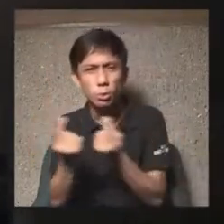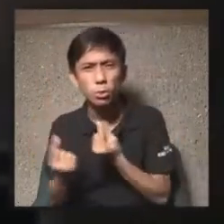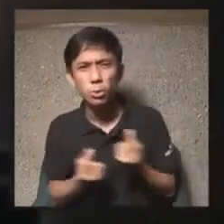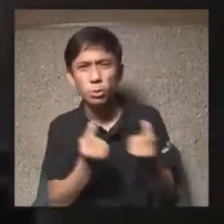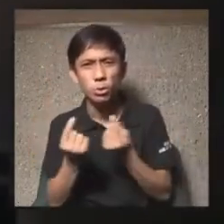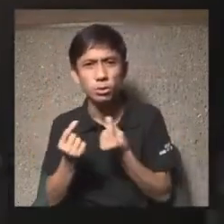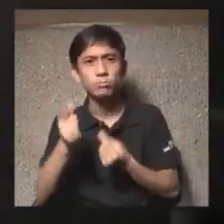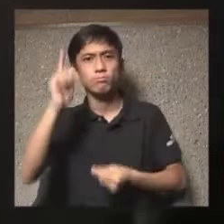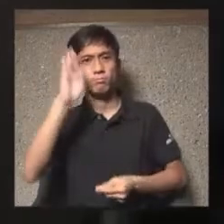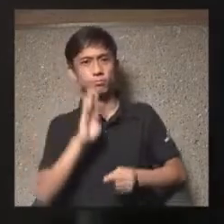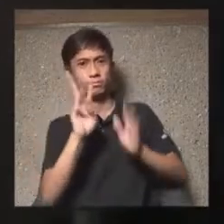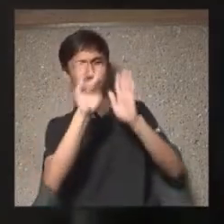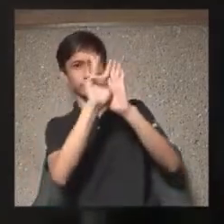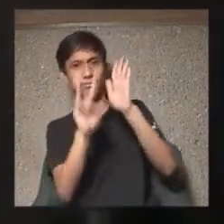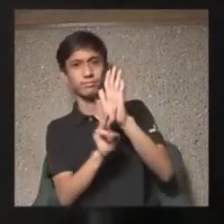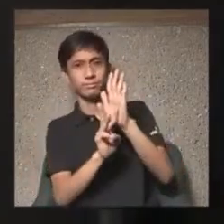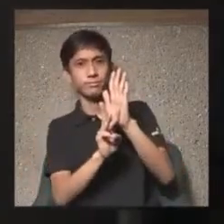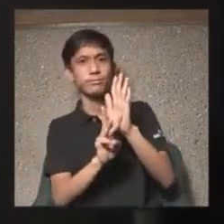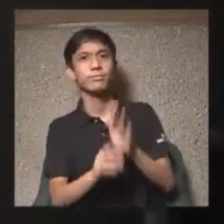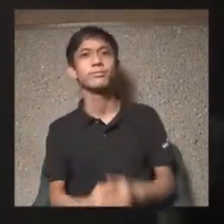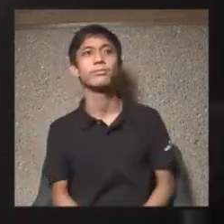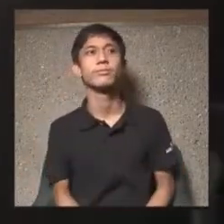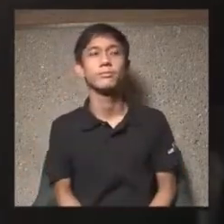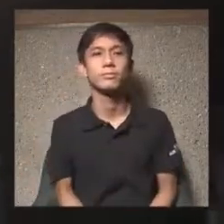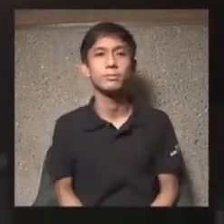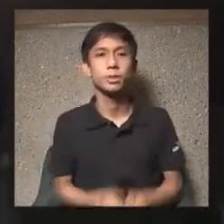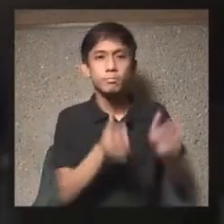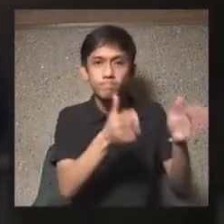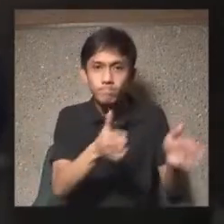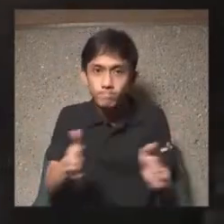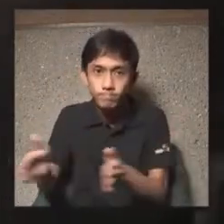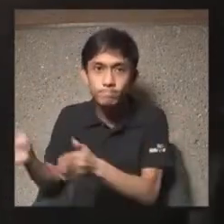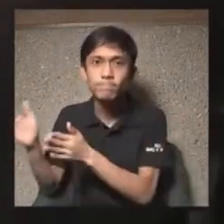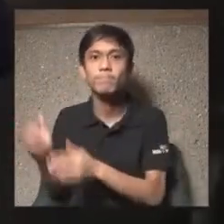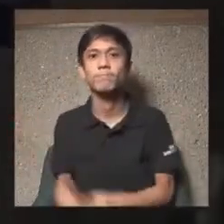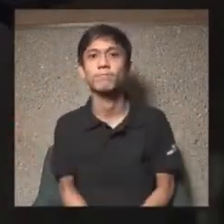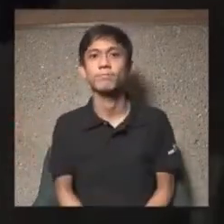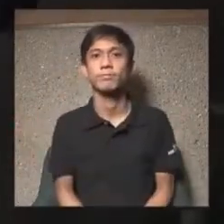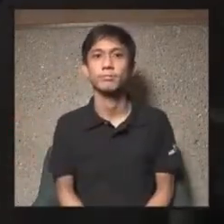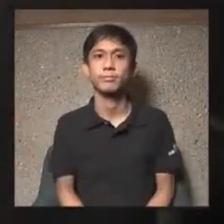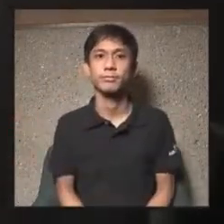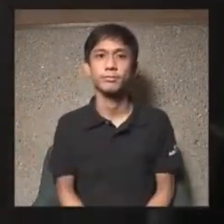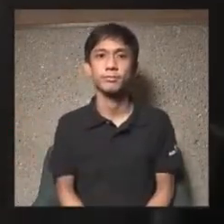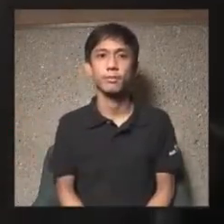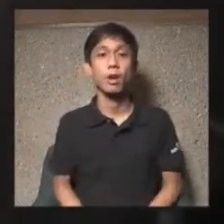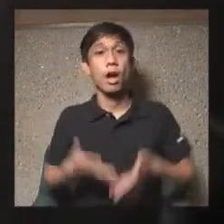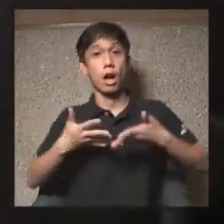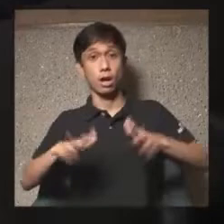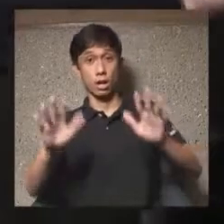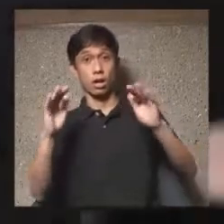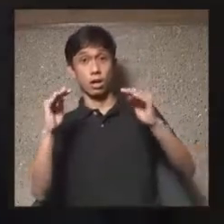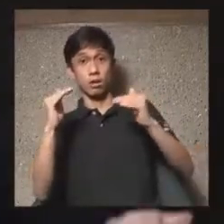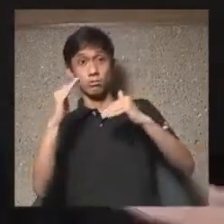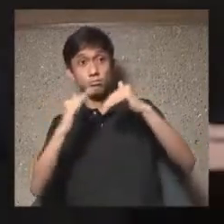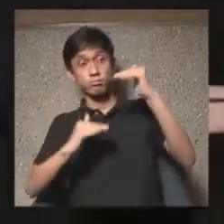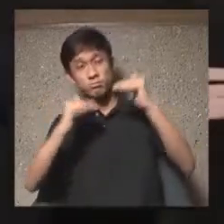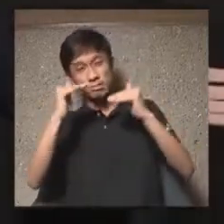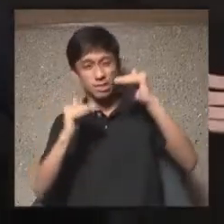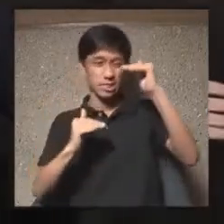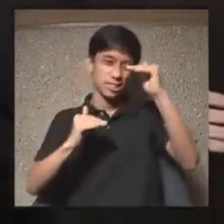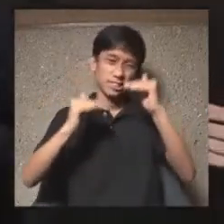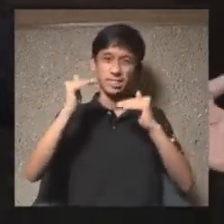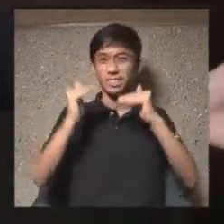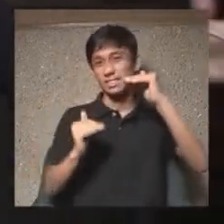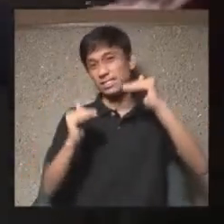way, please don't get me wrong. Let me balance the equation here. It's not that I did not learn anything from my first